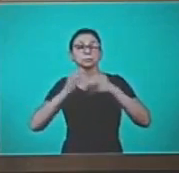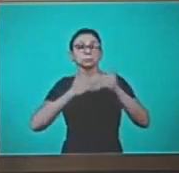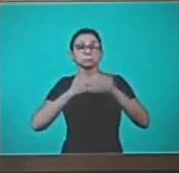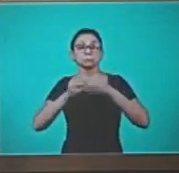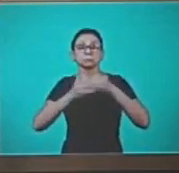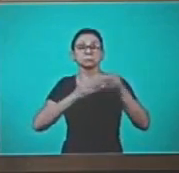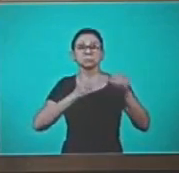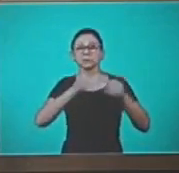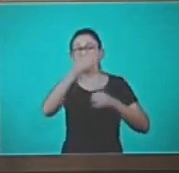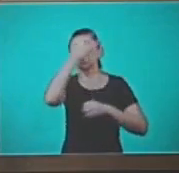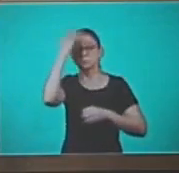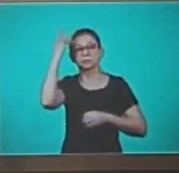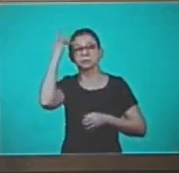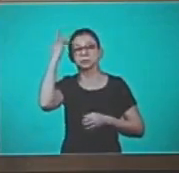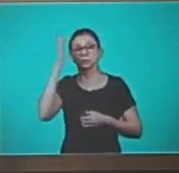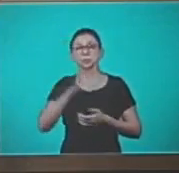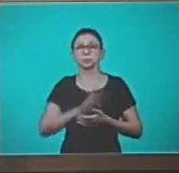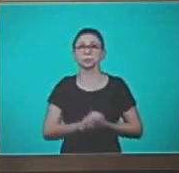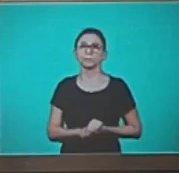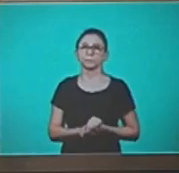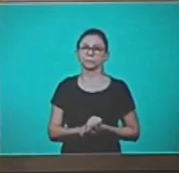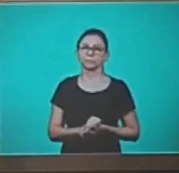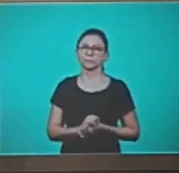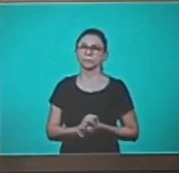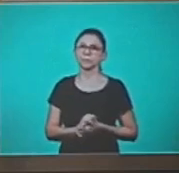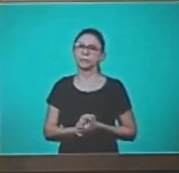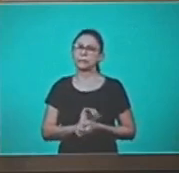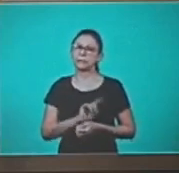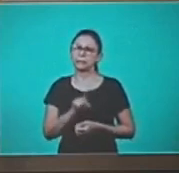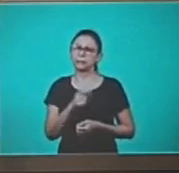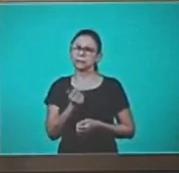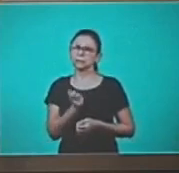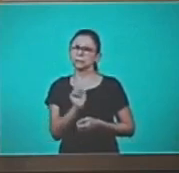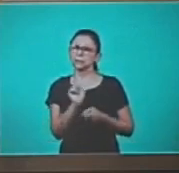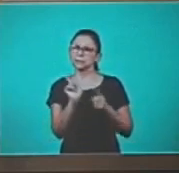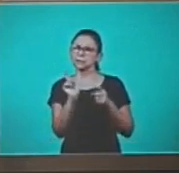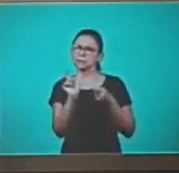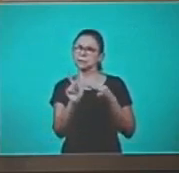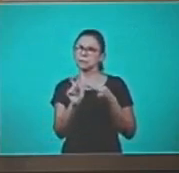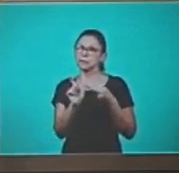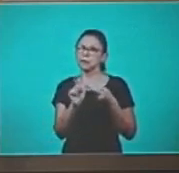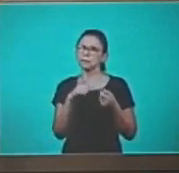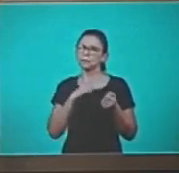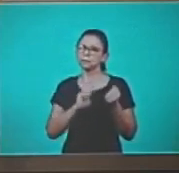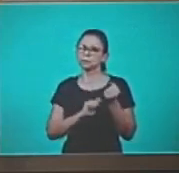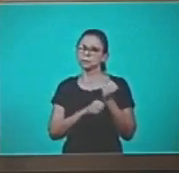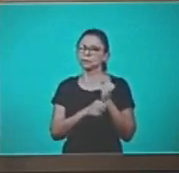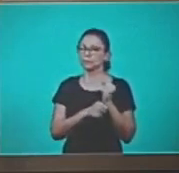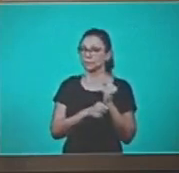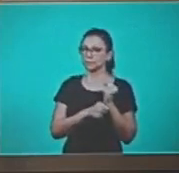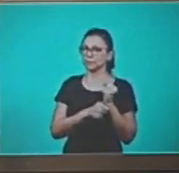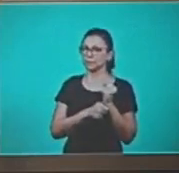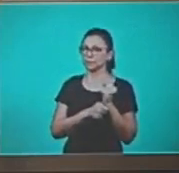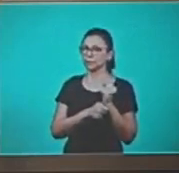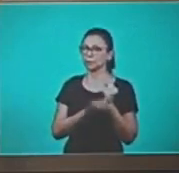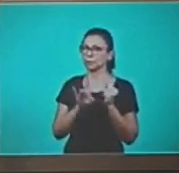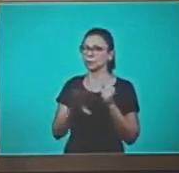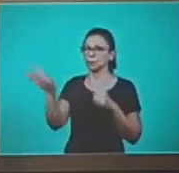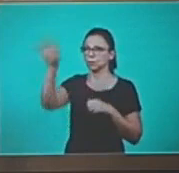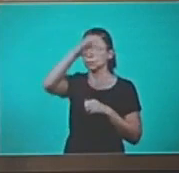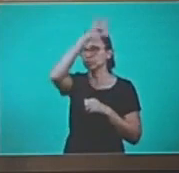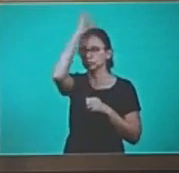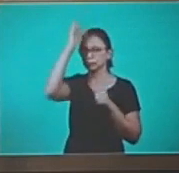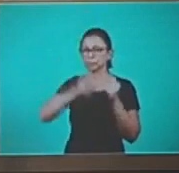any person. So the word of the Lord had secrets that would only be revealed by the Holy